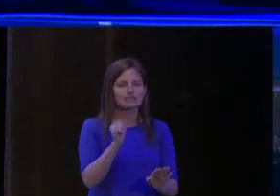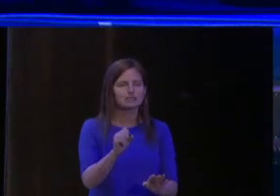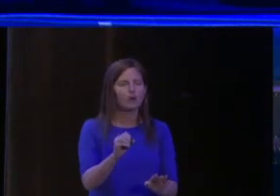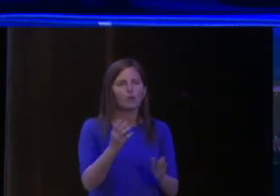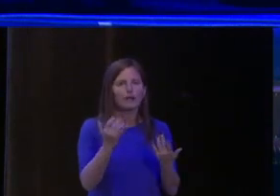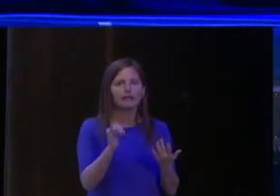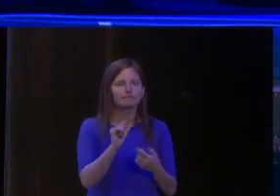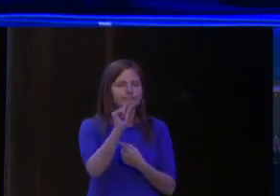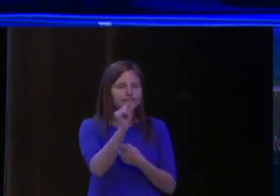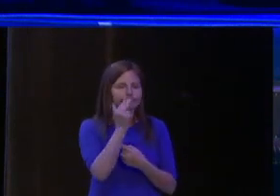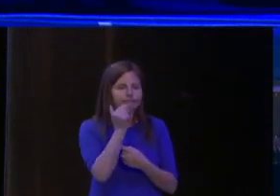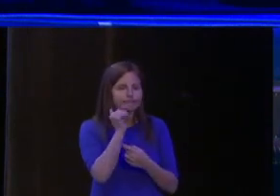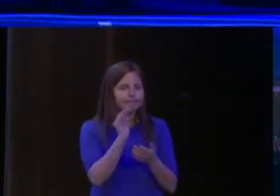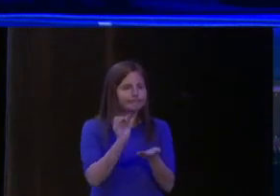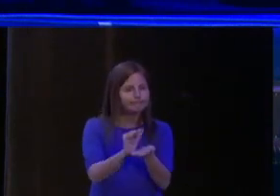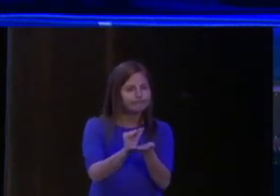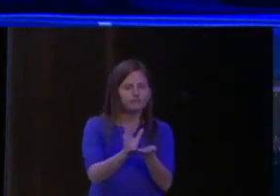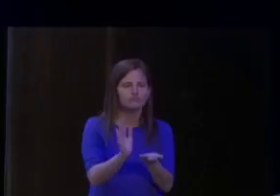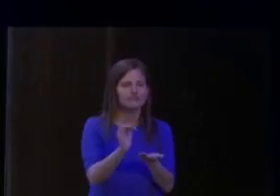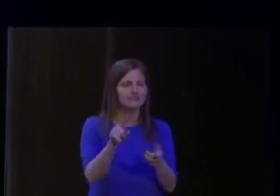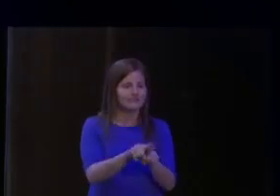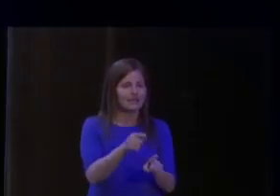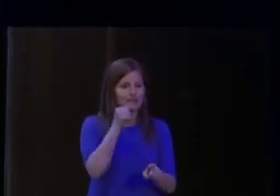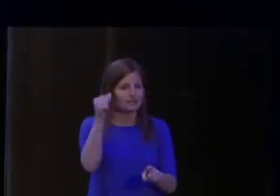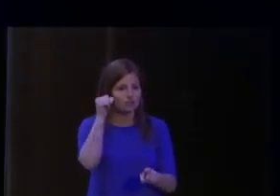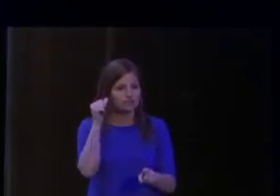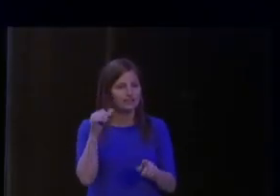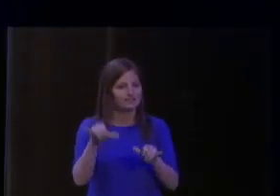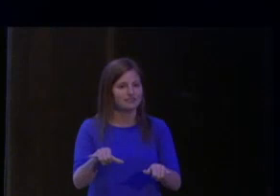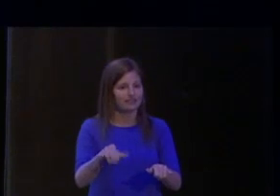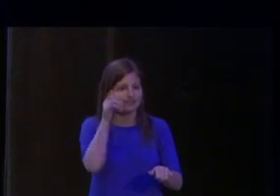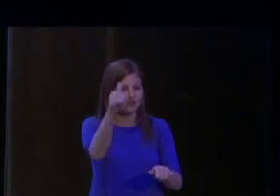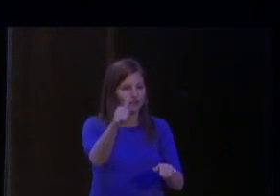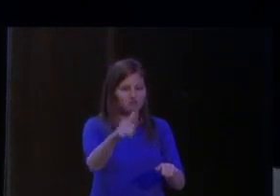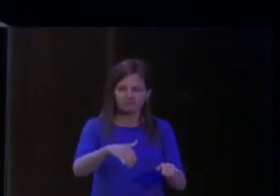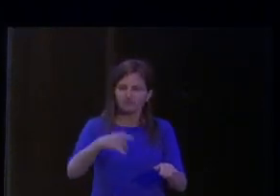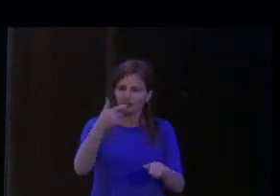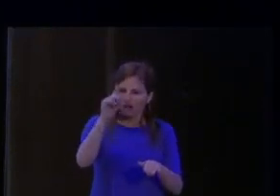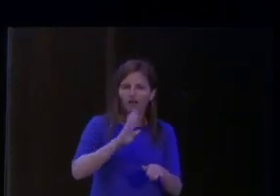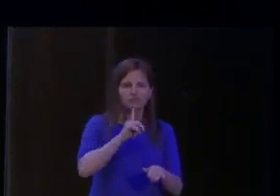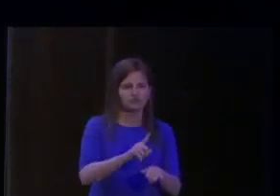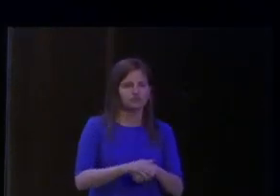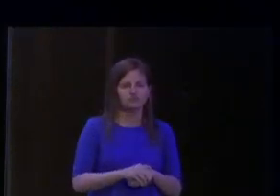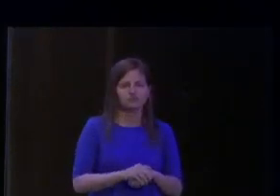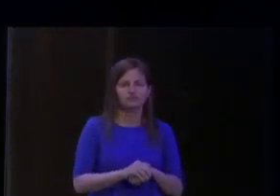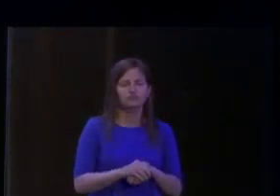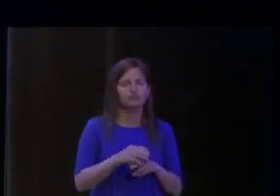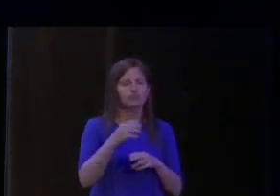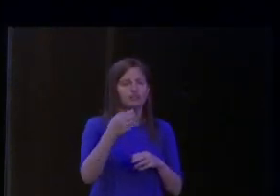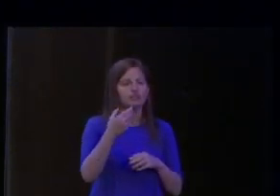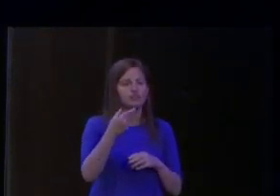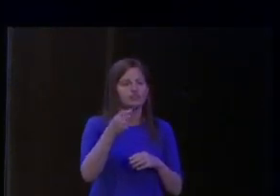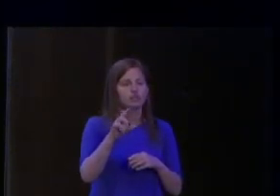sometimey. The same yesterday, today, and forever. It caused Dr. Ernest Holmes